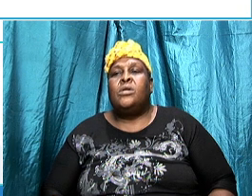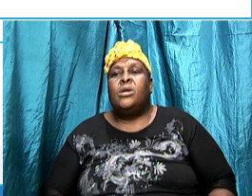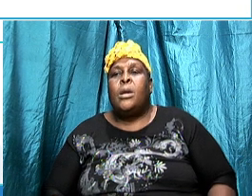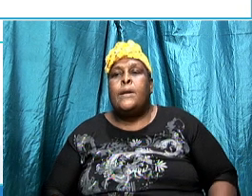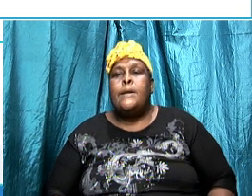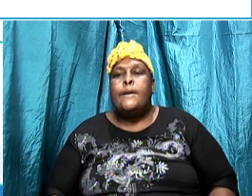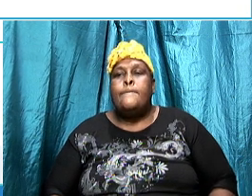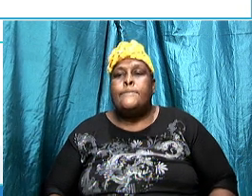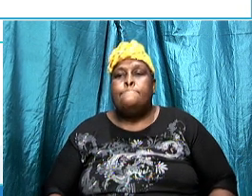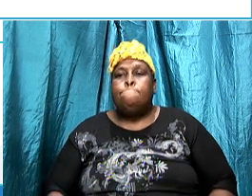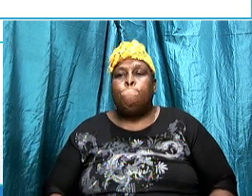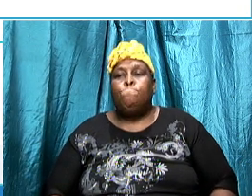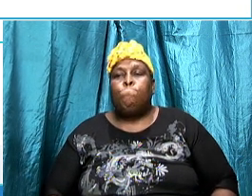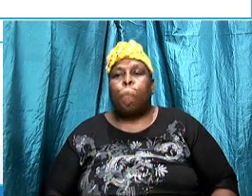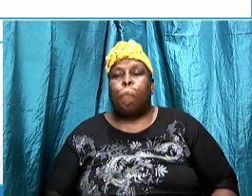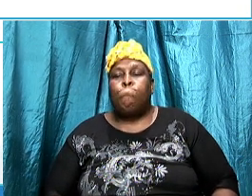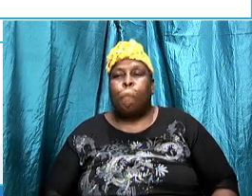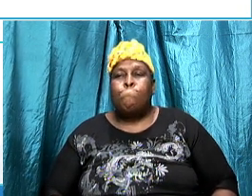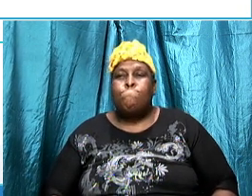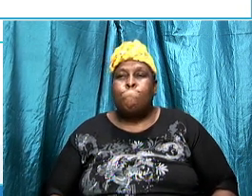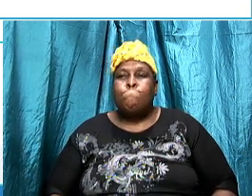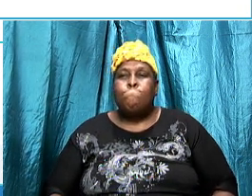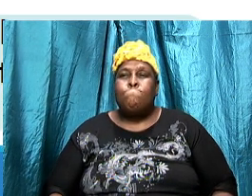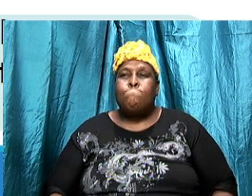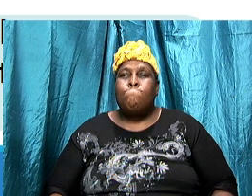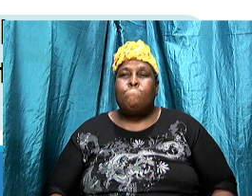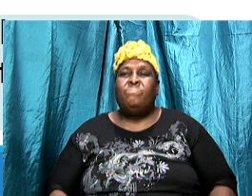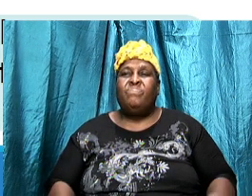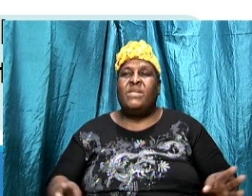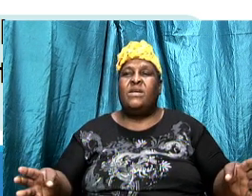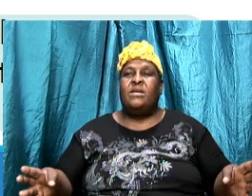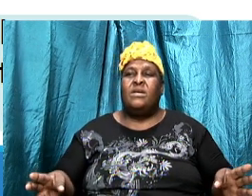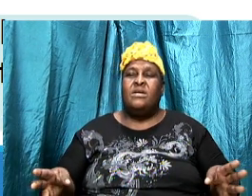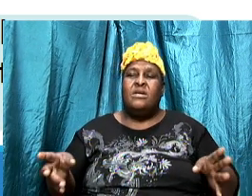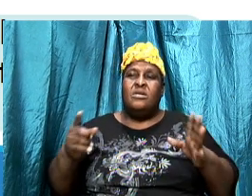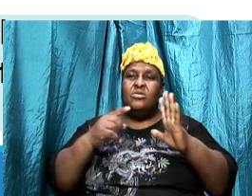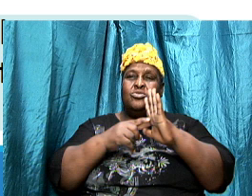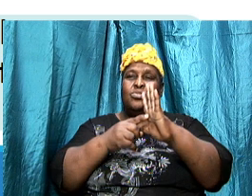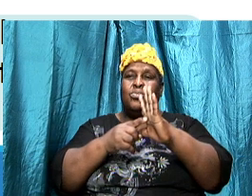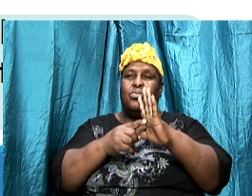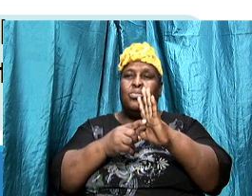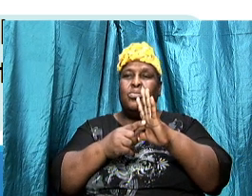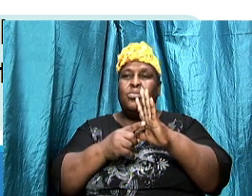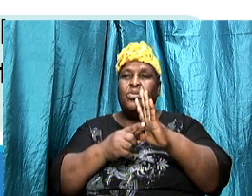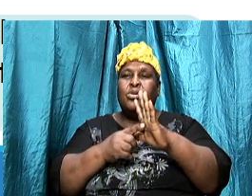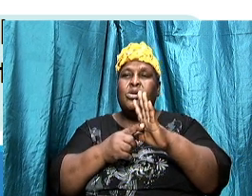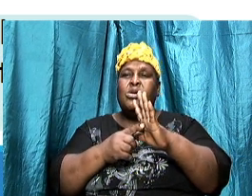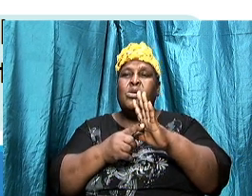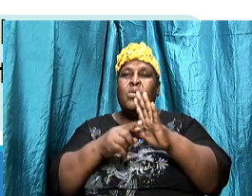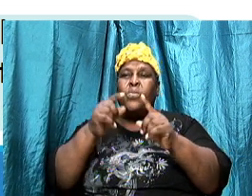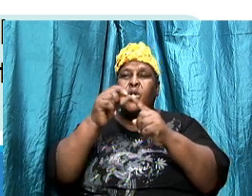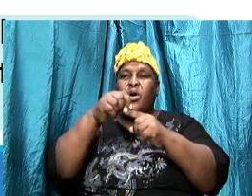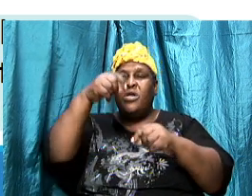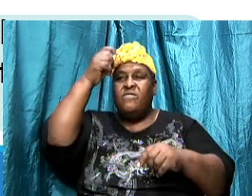on to Just a brief description of what these gifts mean. So in terms